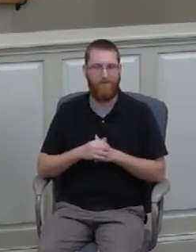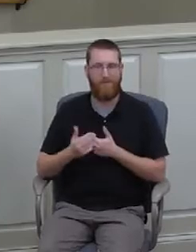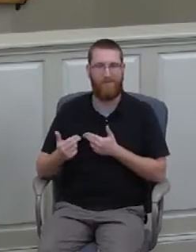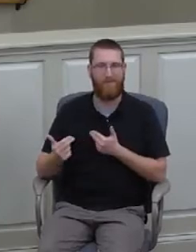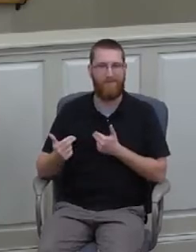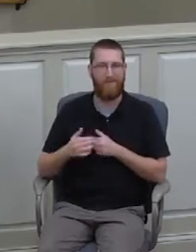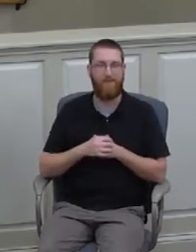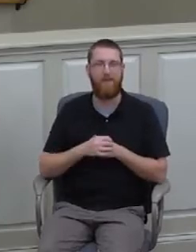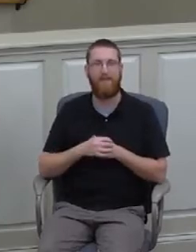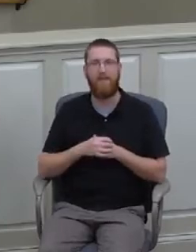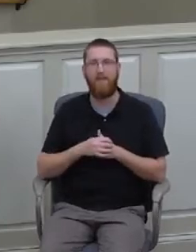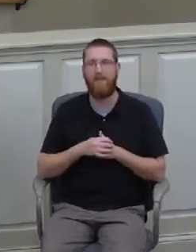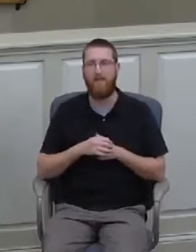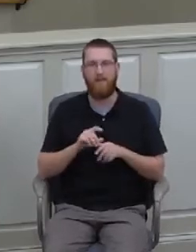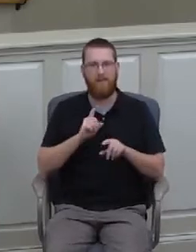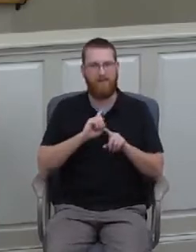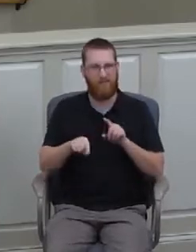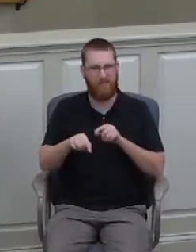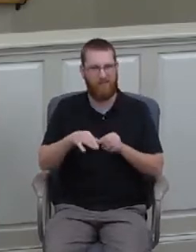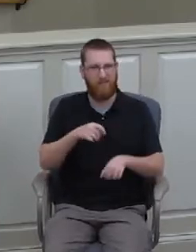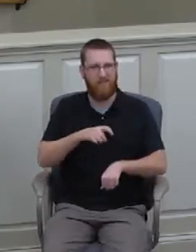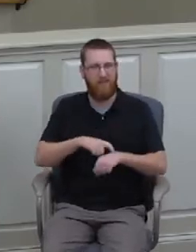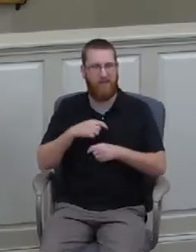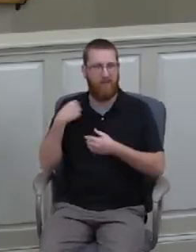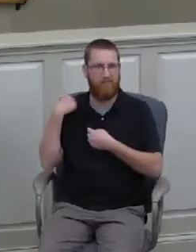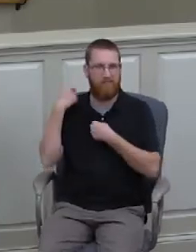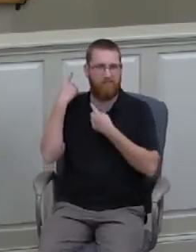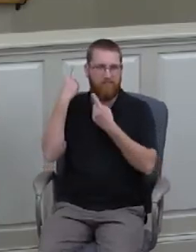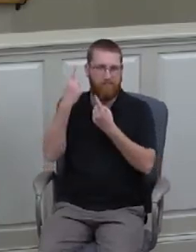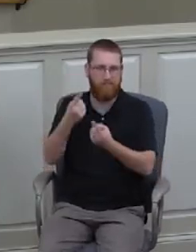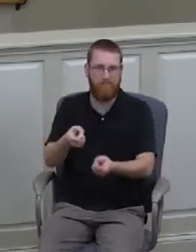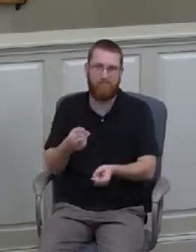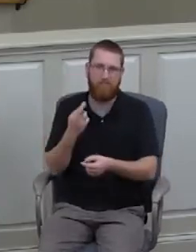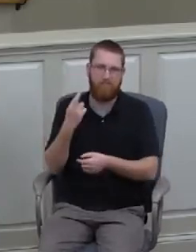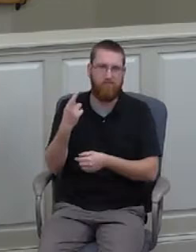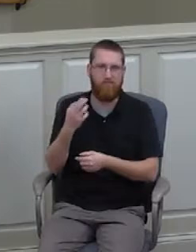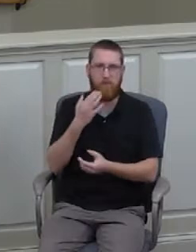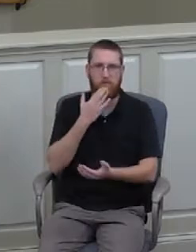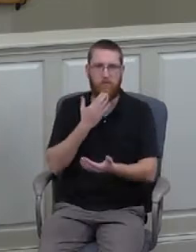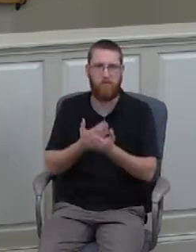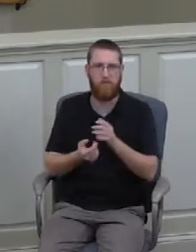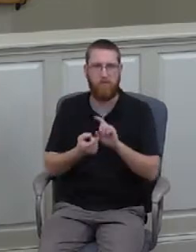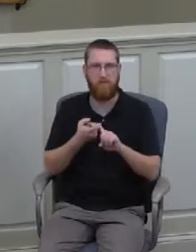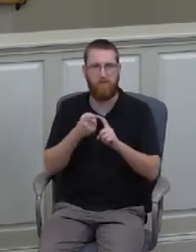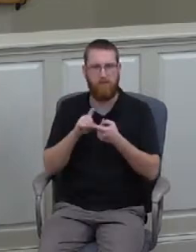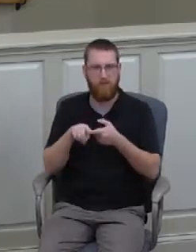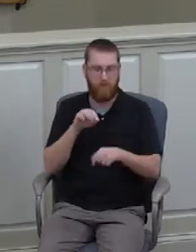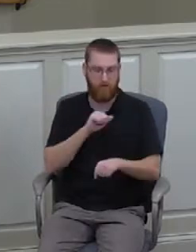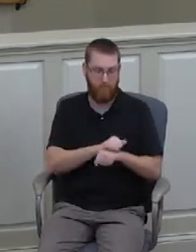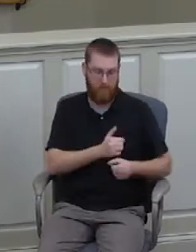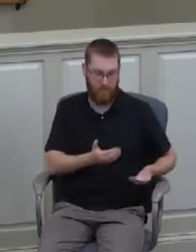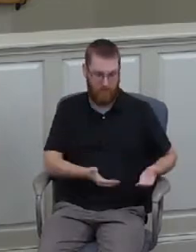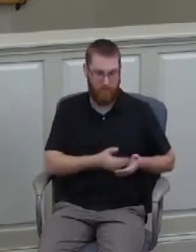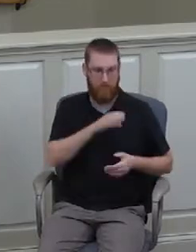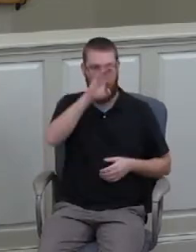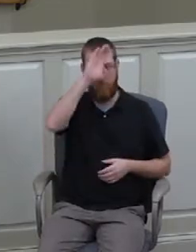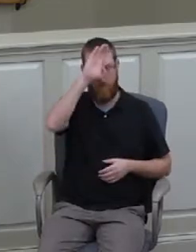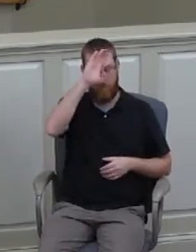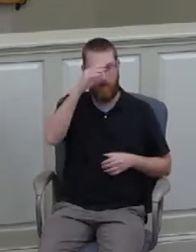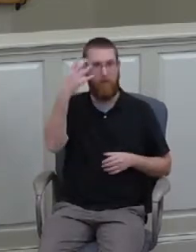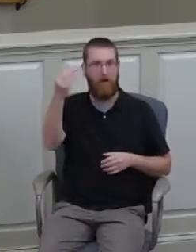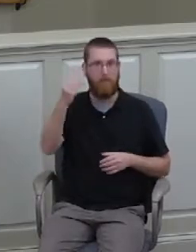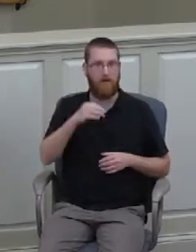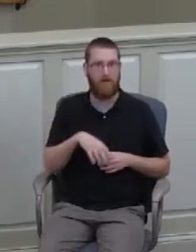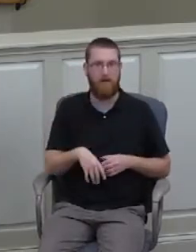but over that time we've become great friends. We've worked together outside of the fire department and ran together,